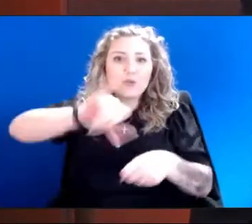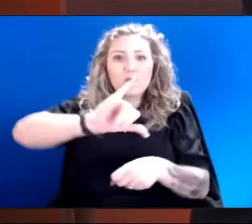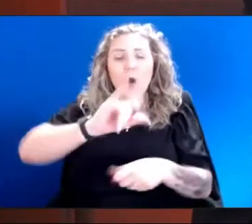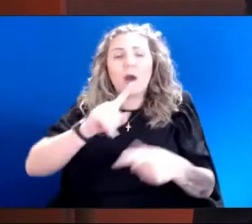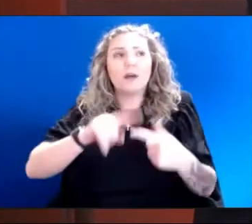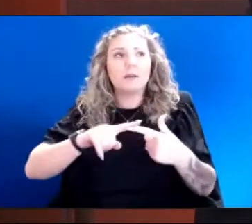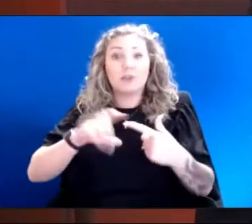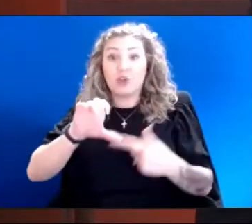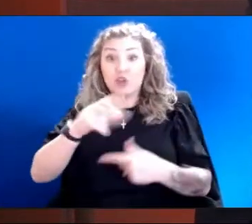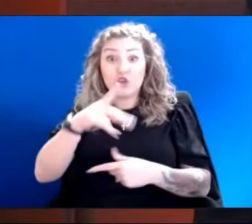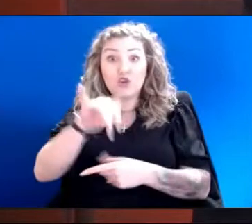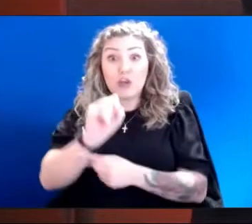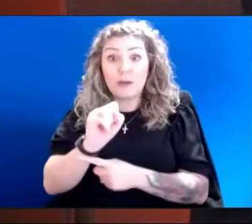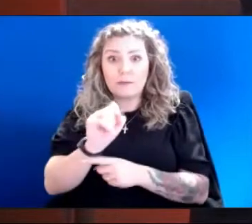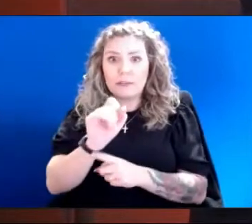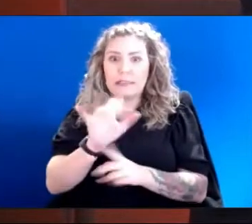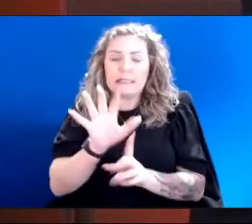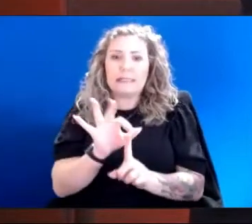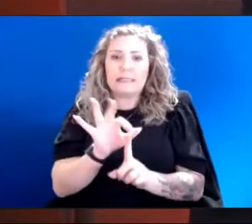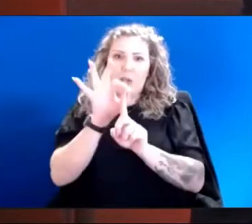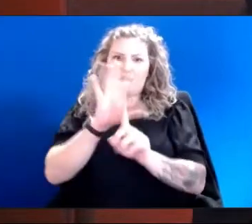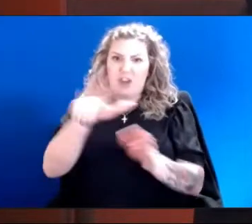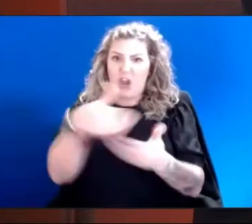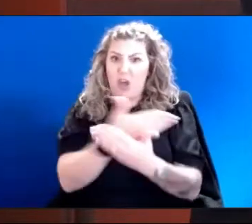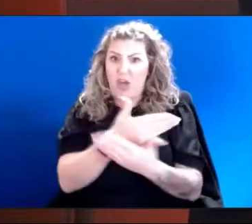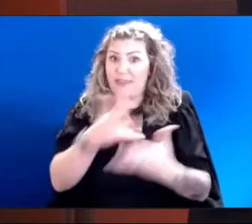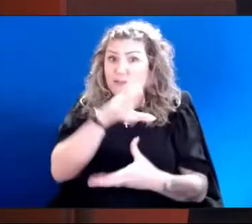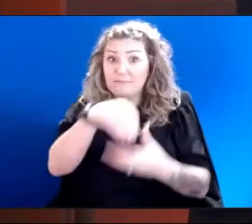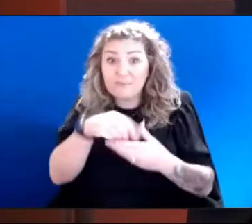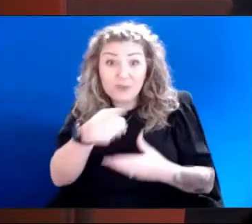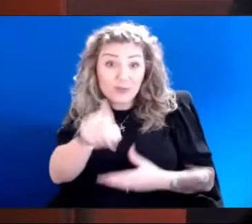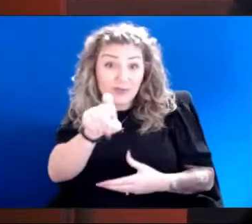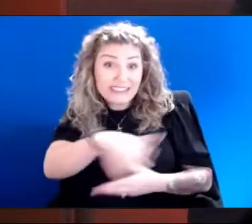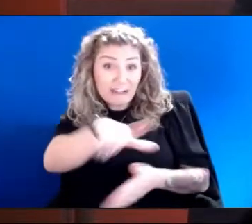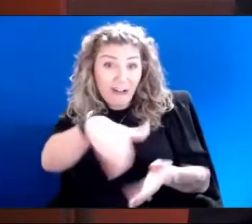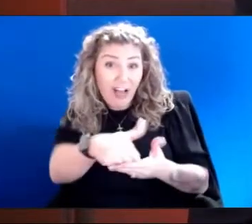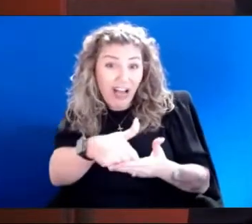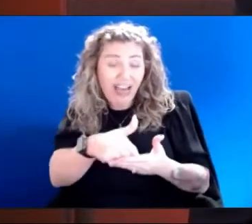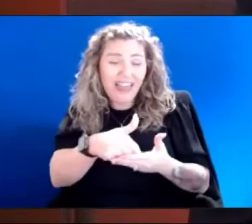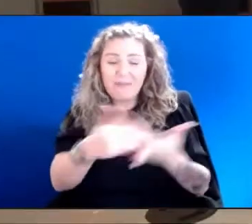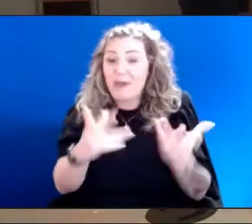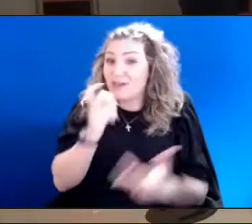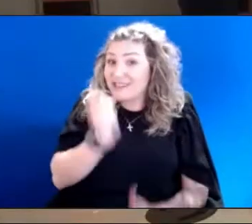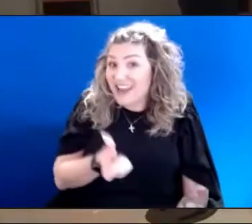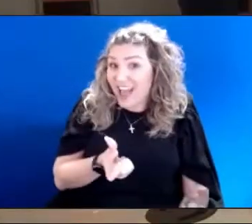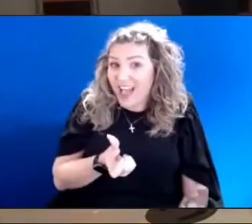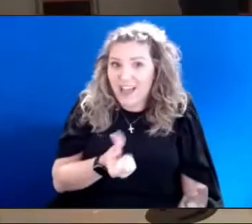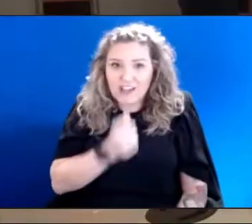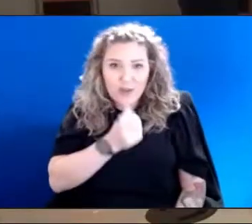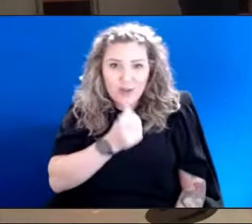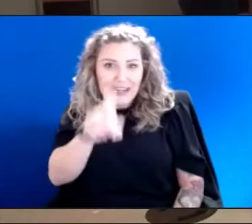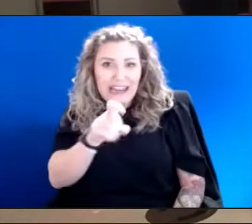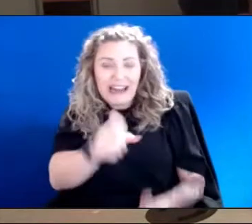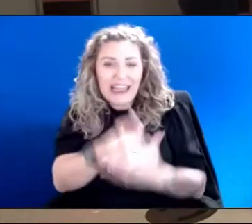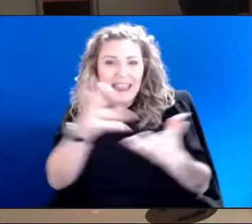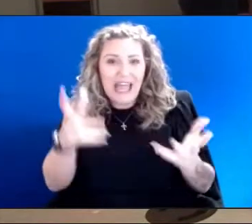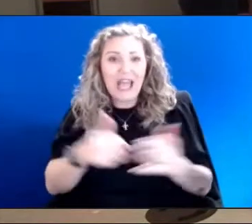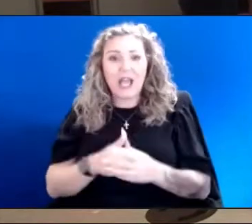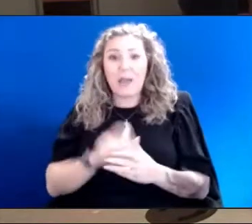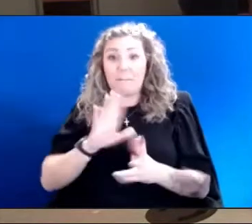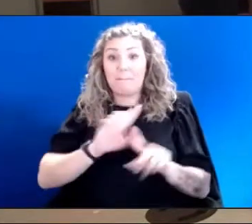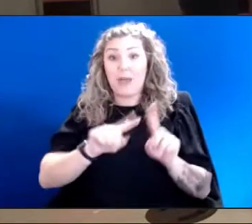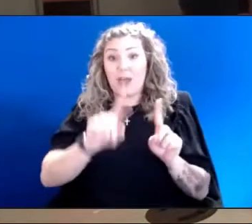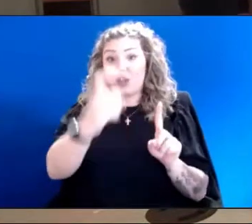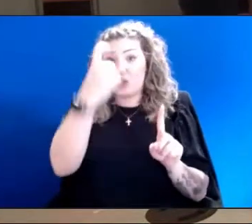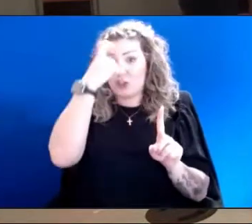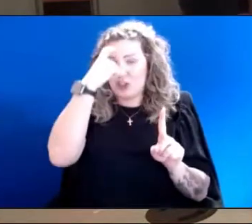especially, because you're getting all those things. And do you need all of them in there? Maybe not. We don't need a lot of the things that feel good. Gets a real jolt out of